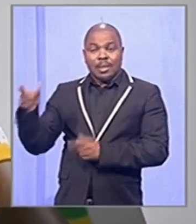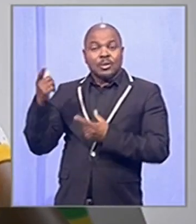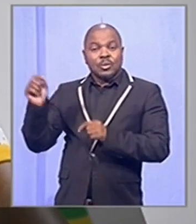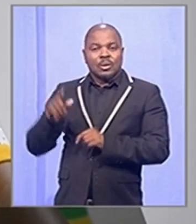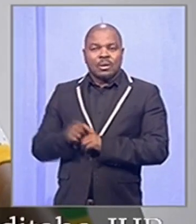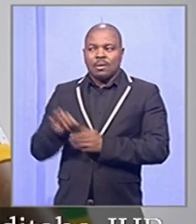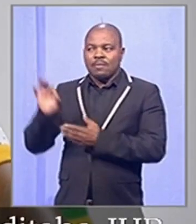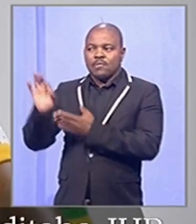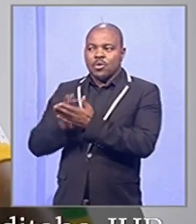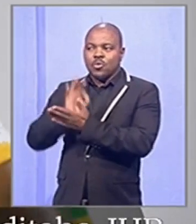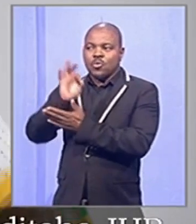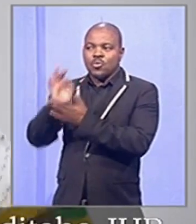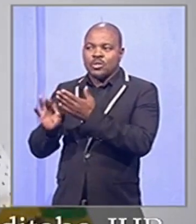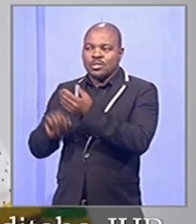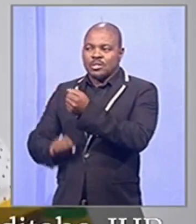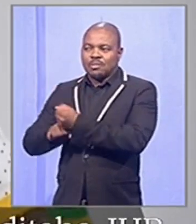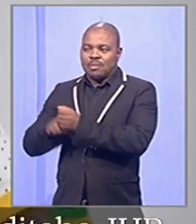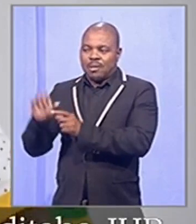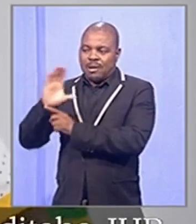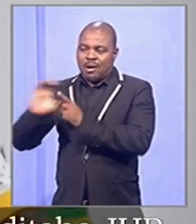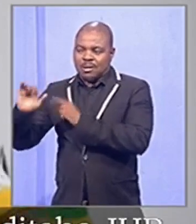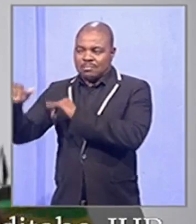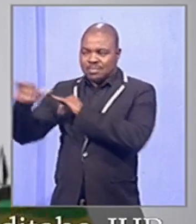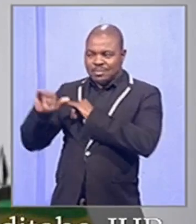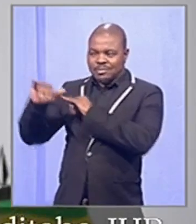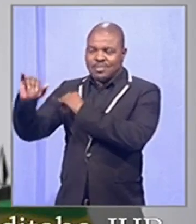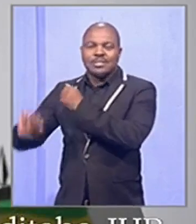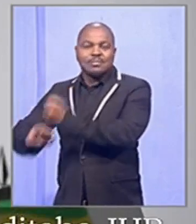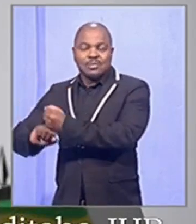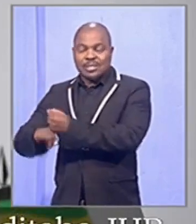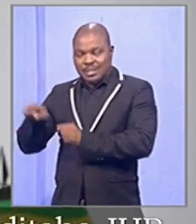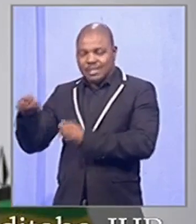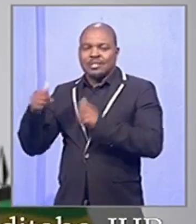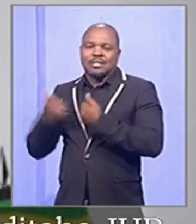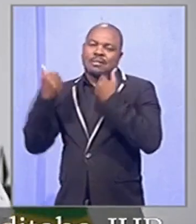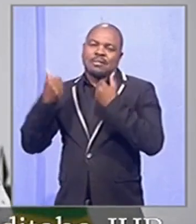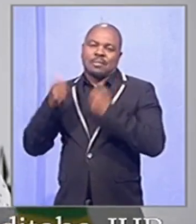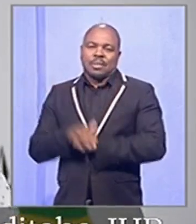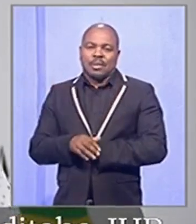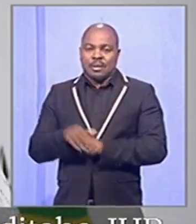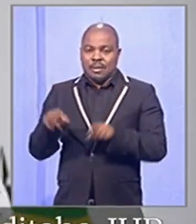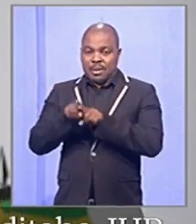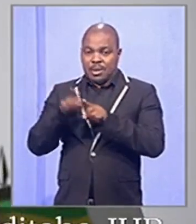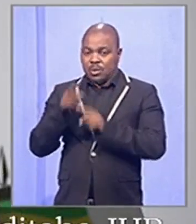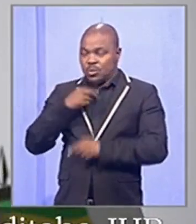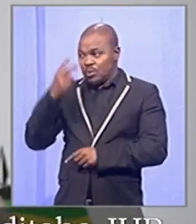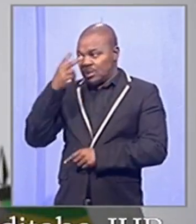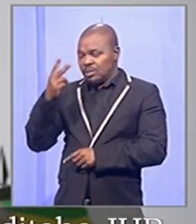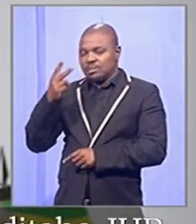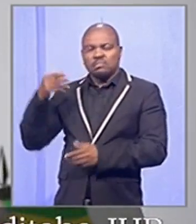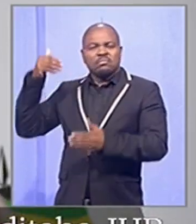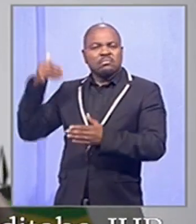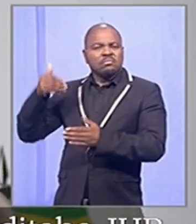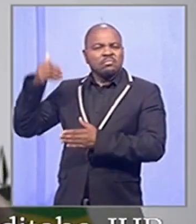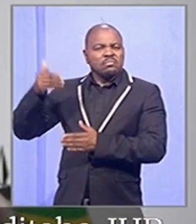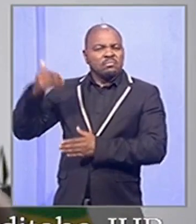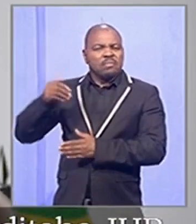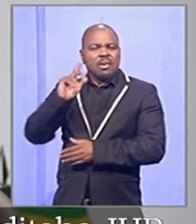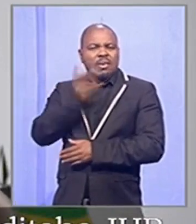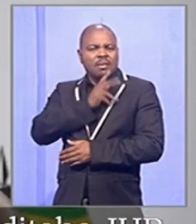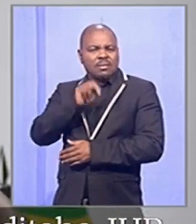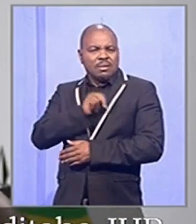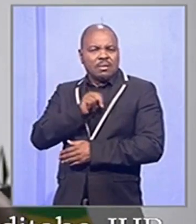KwaZulu-Natal has an history, even post-94, of people voting according to tribal lines sometimes,